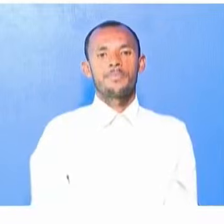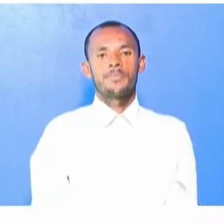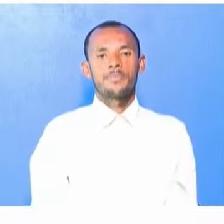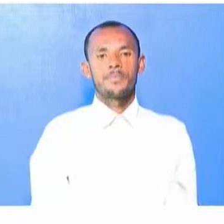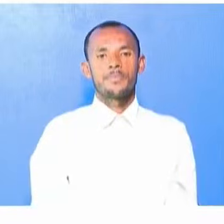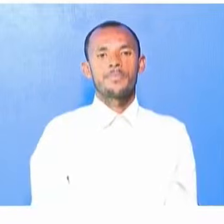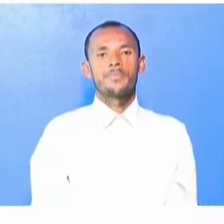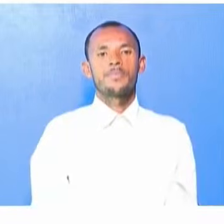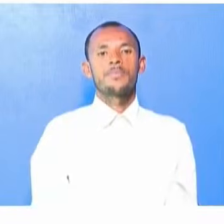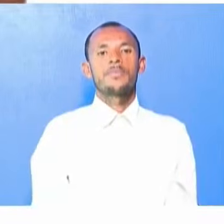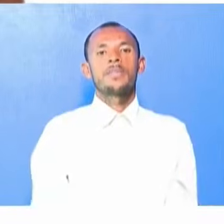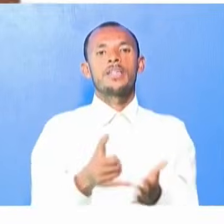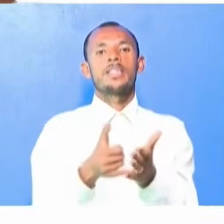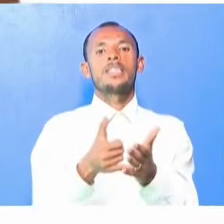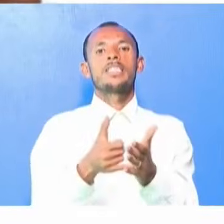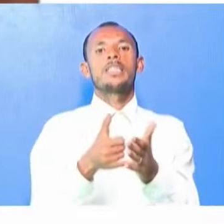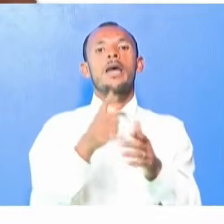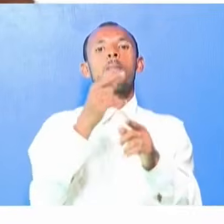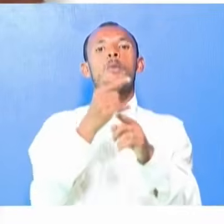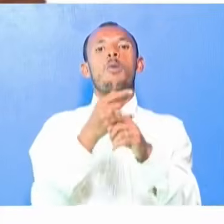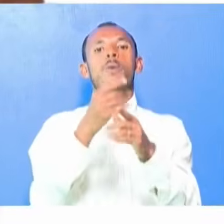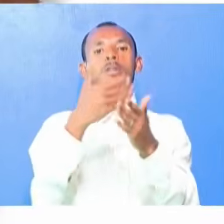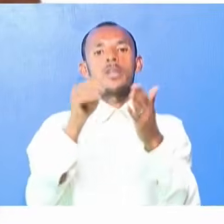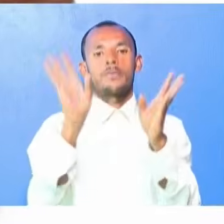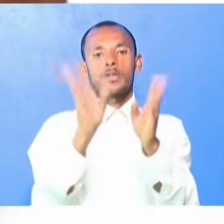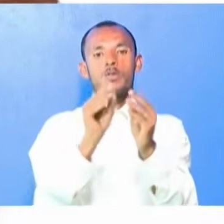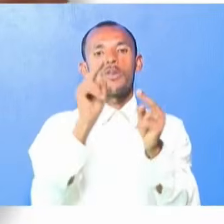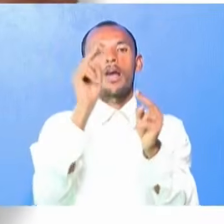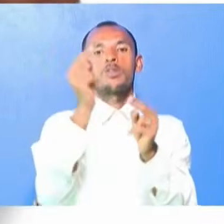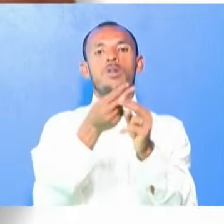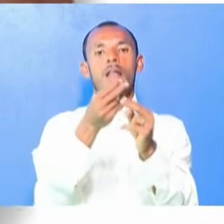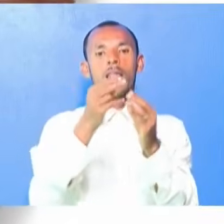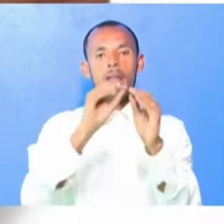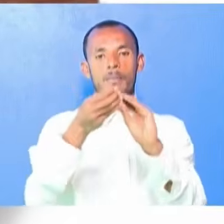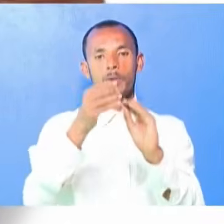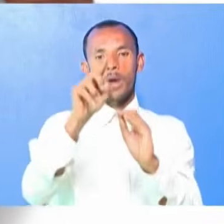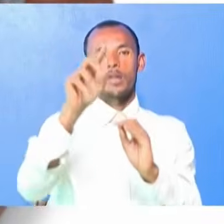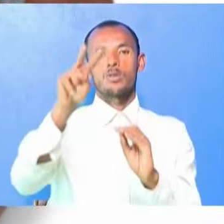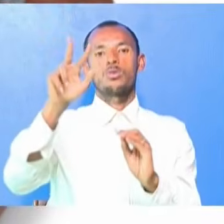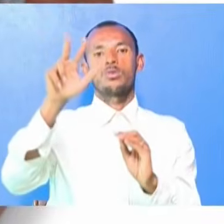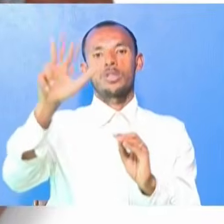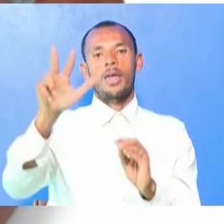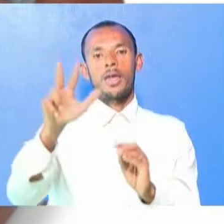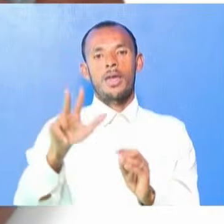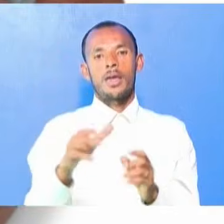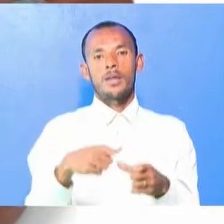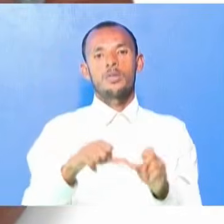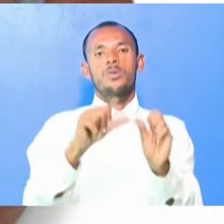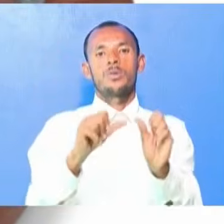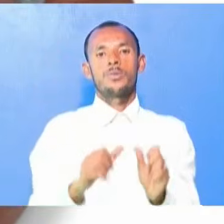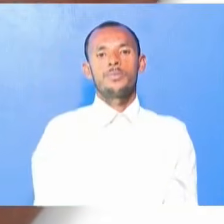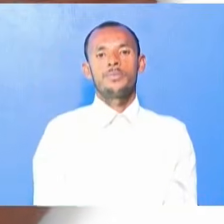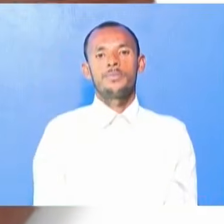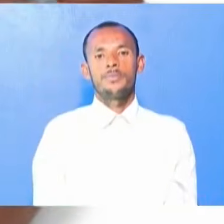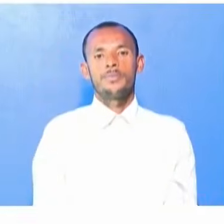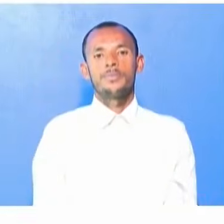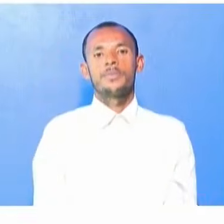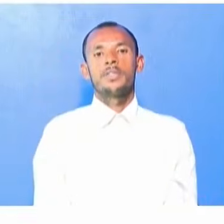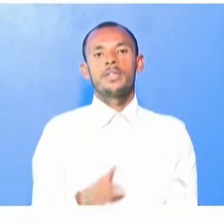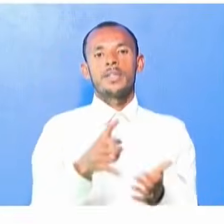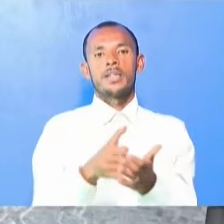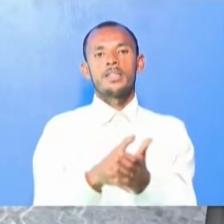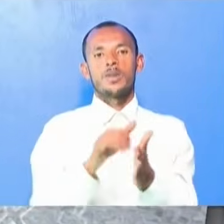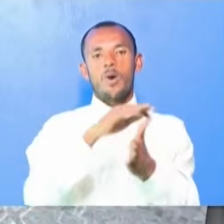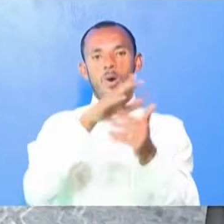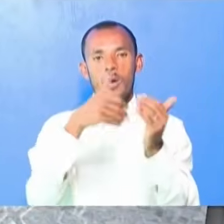It says a proper subset of natural number, 1, 2, 3, and so on. So it says